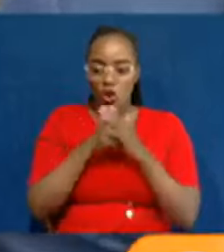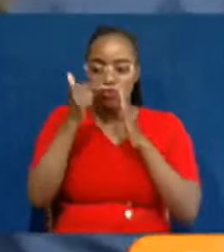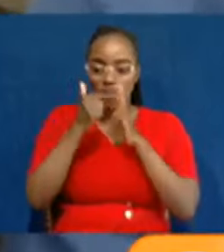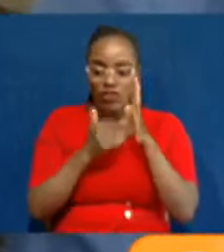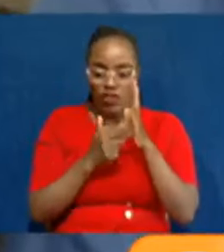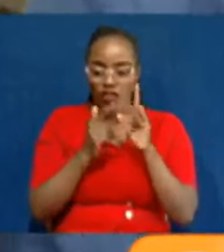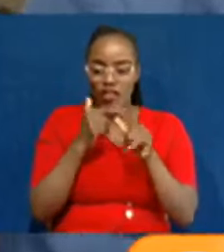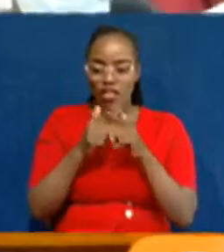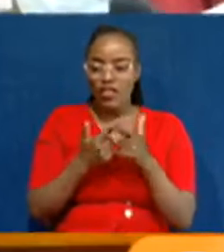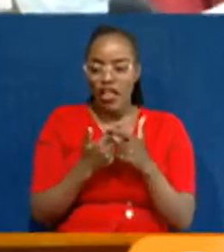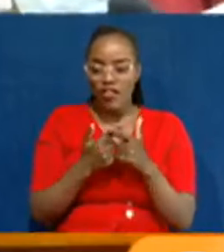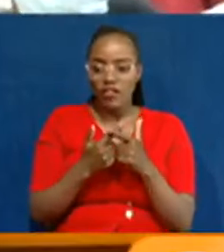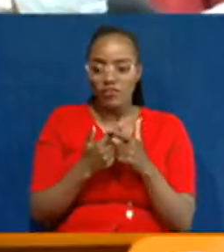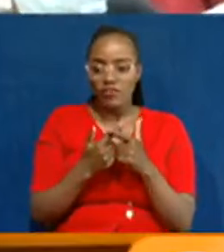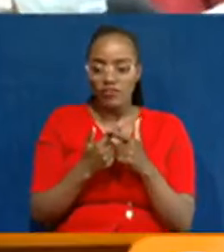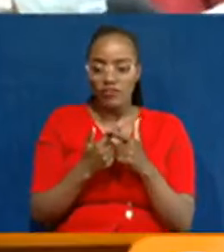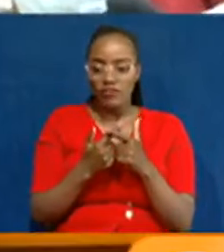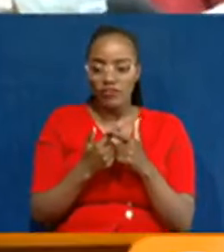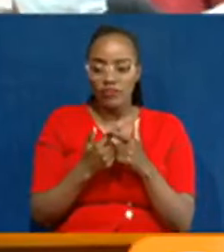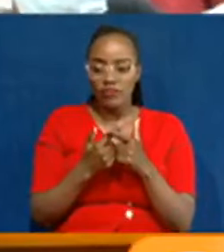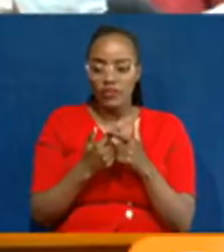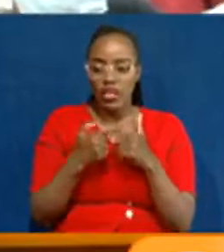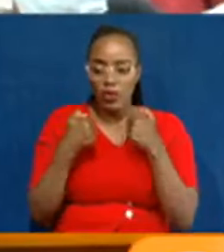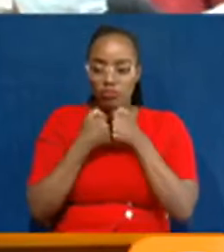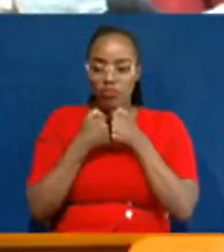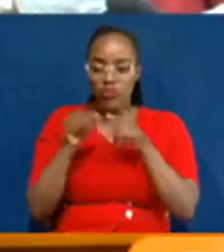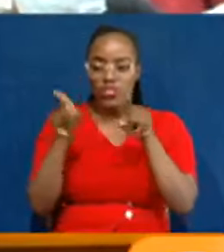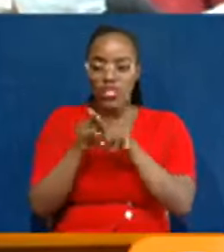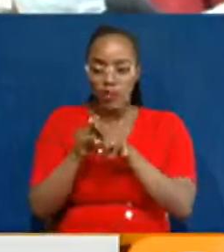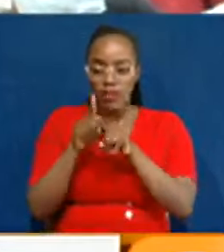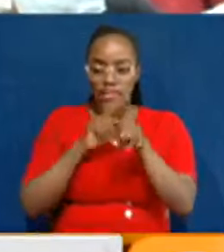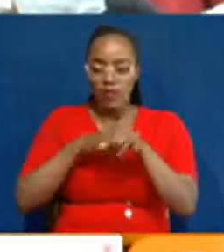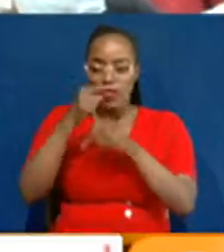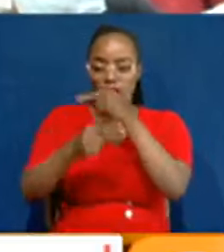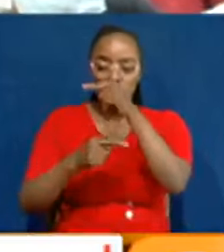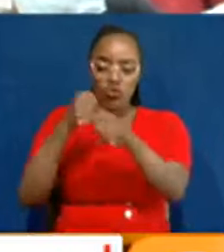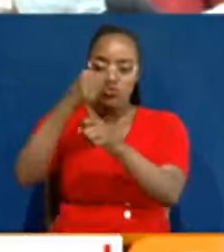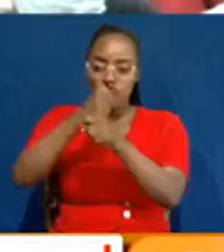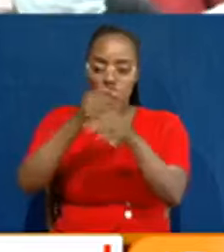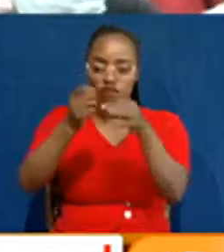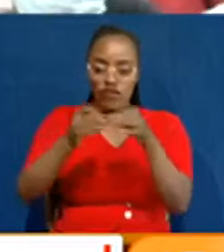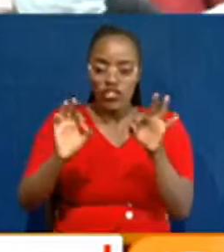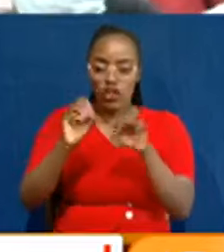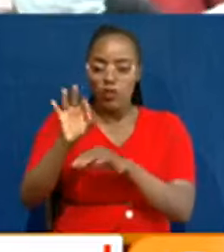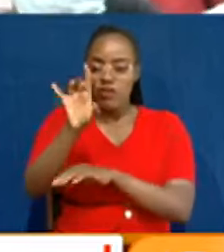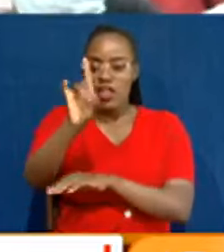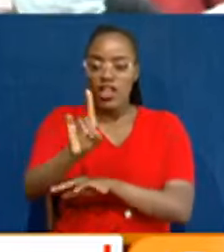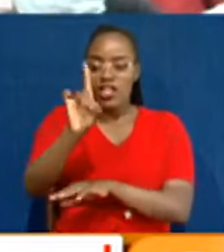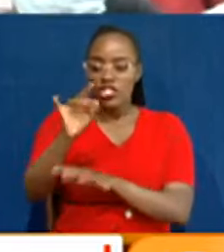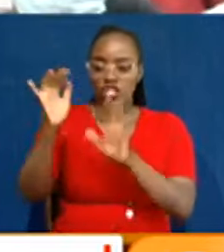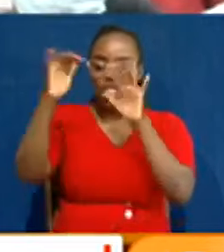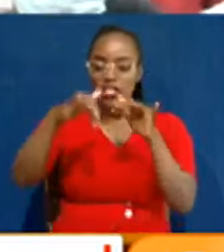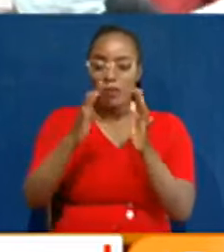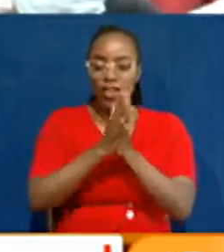the Tononoka Law Courts. And our rebuttal will be the same, that in their exercise of their freedom of religion, assembly